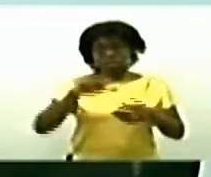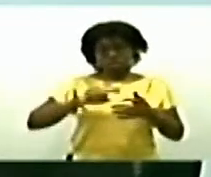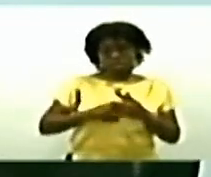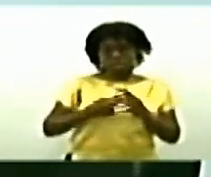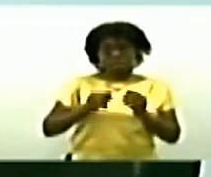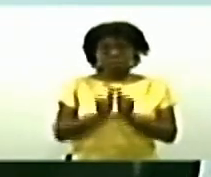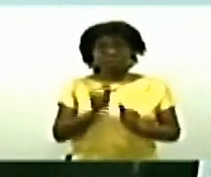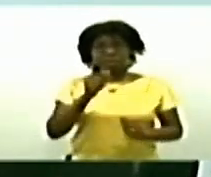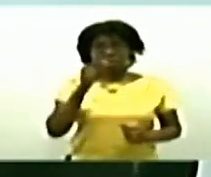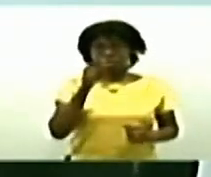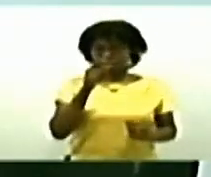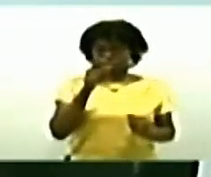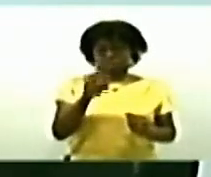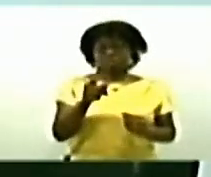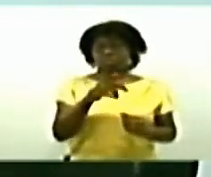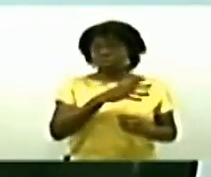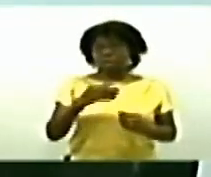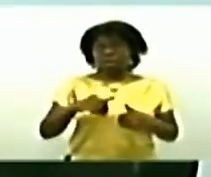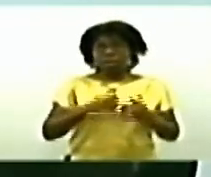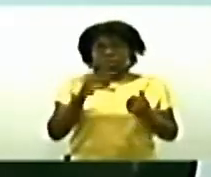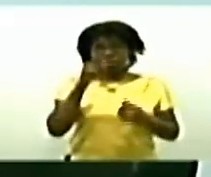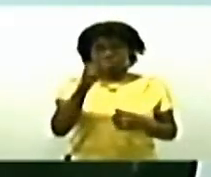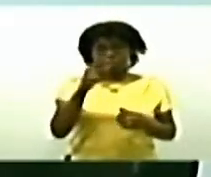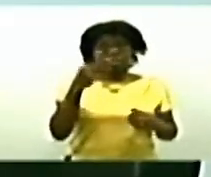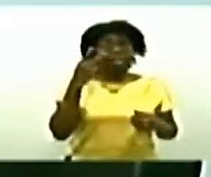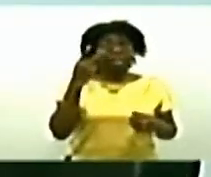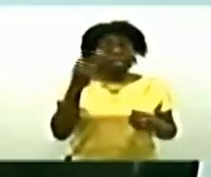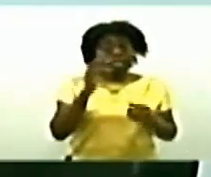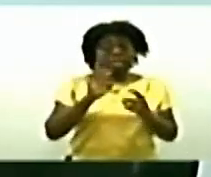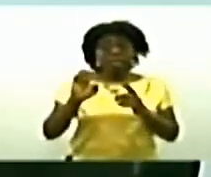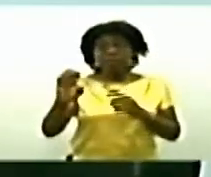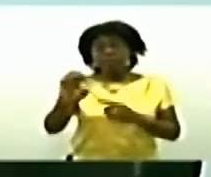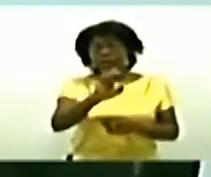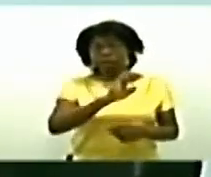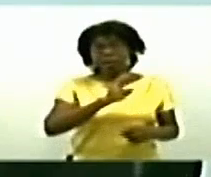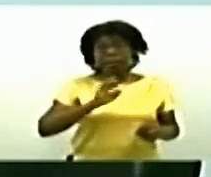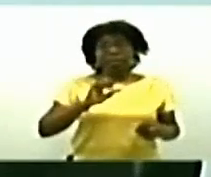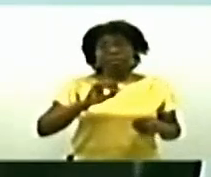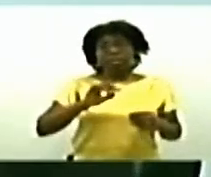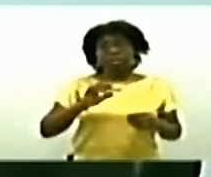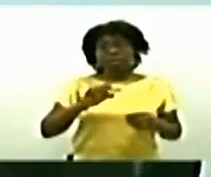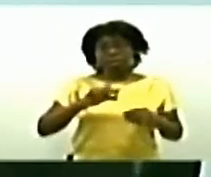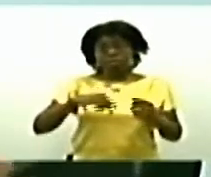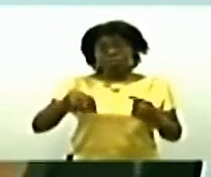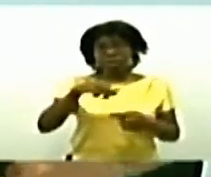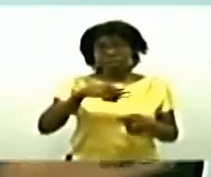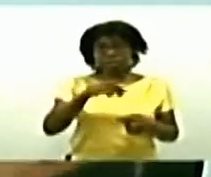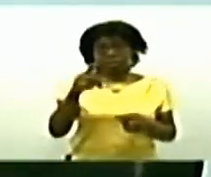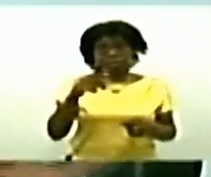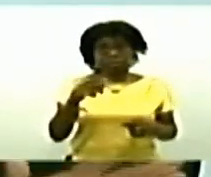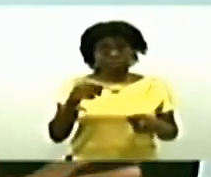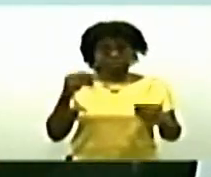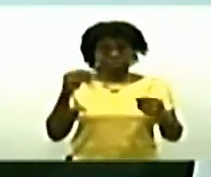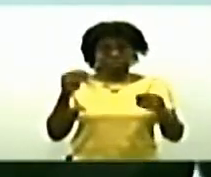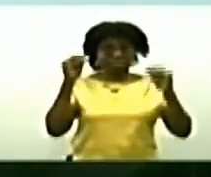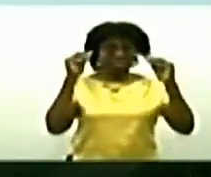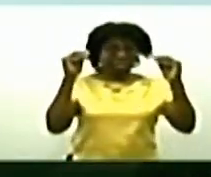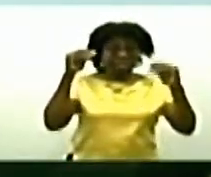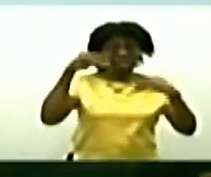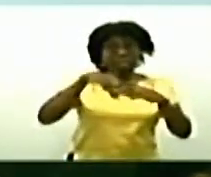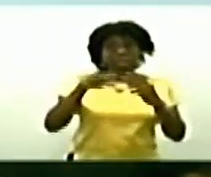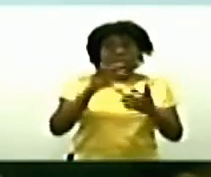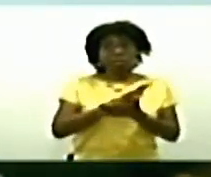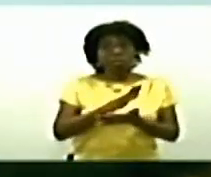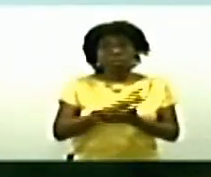see the environment around you. I heard talk about teaching in school. The kids are the best. You go around